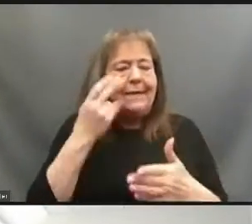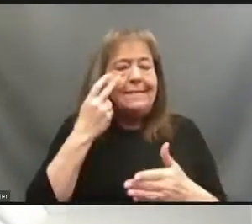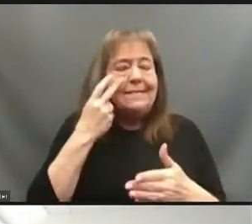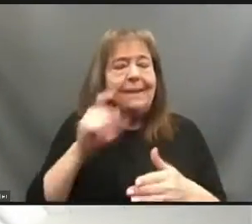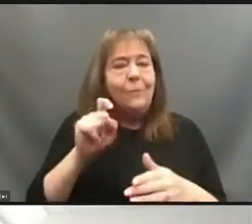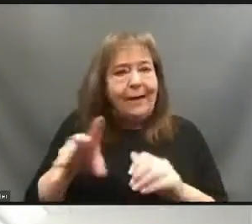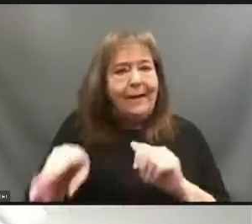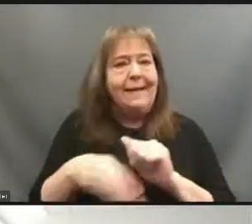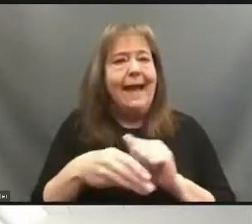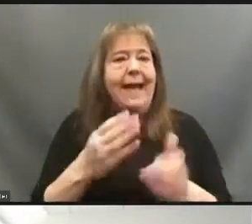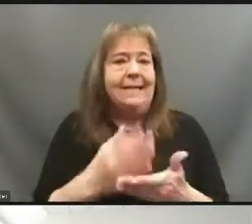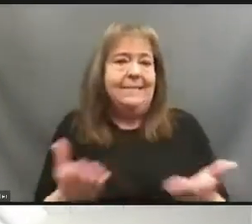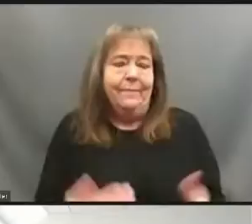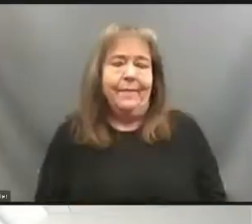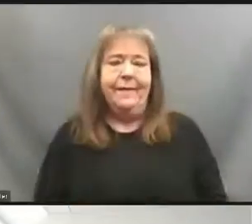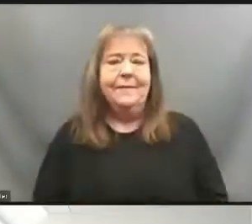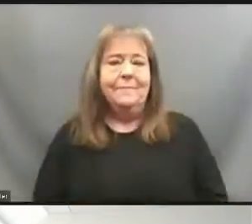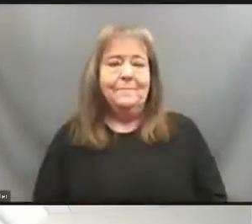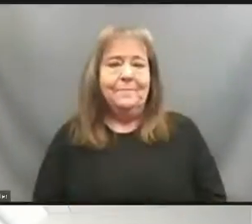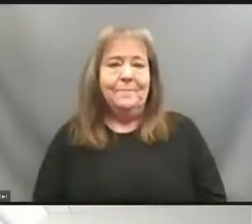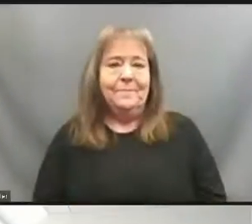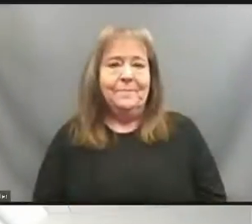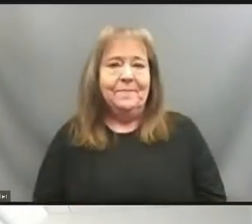therapeutic armamentarium.